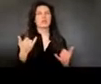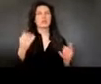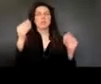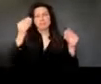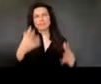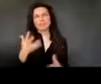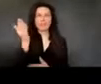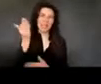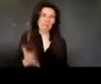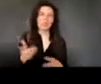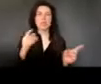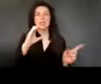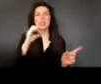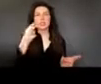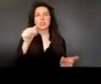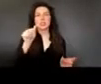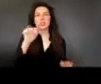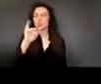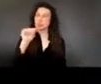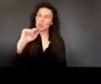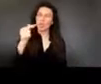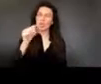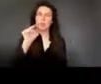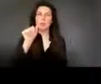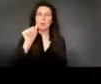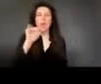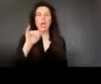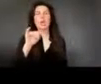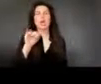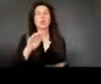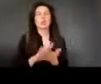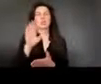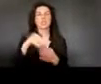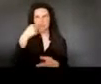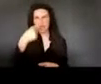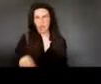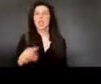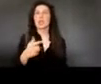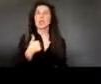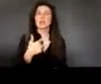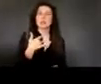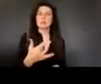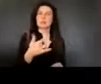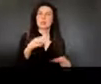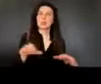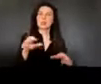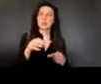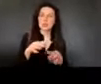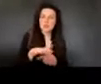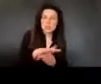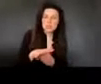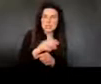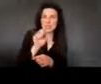Mai University in Chiang Mai, Thailand. And I do site-specific installations that kind of explore the